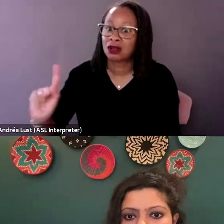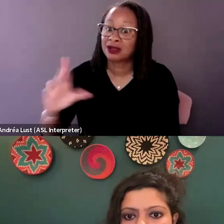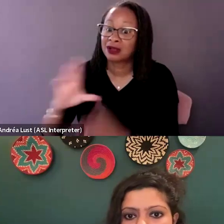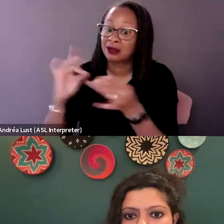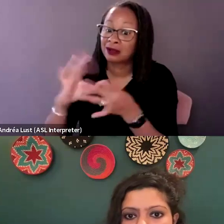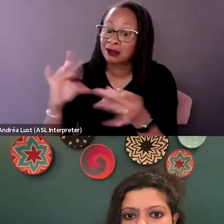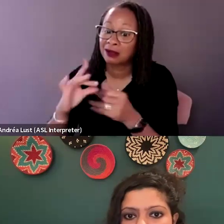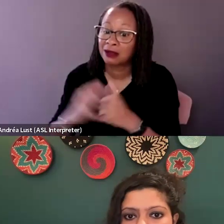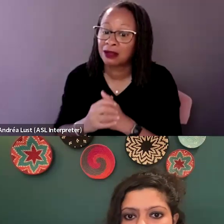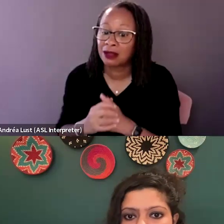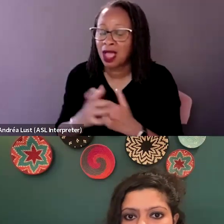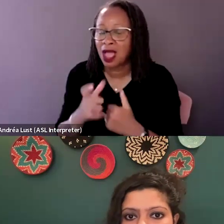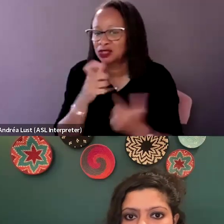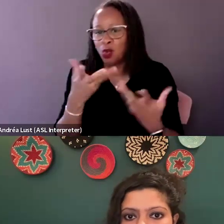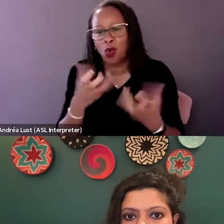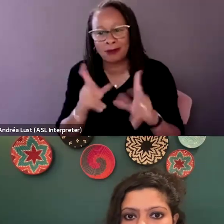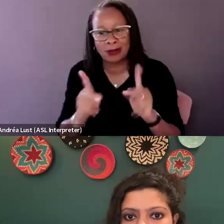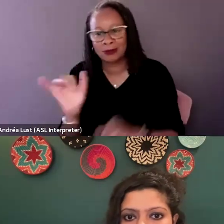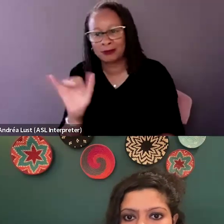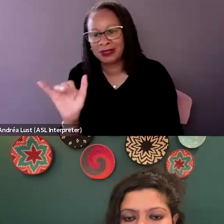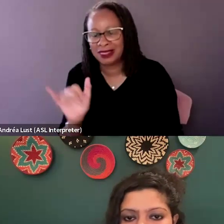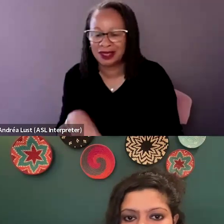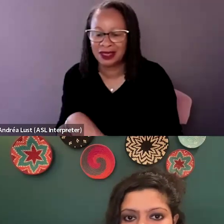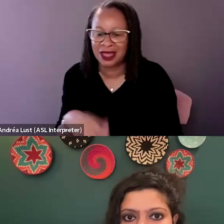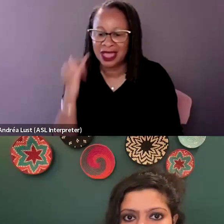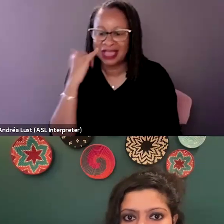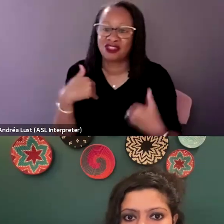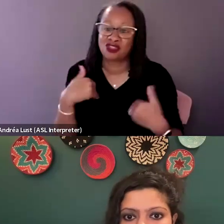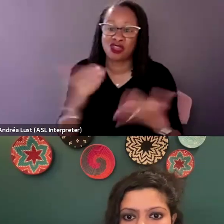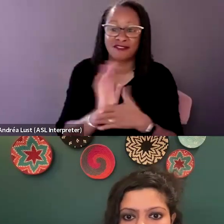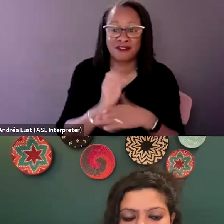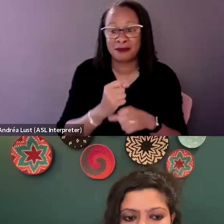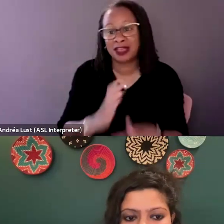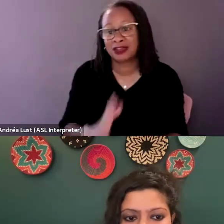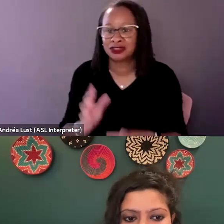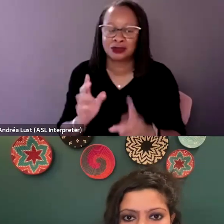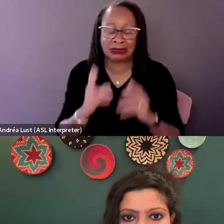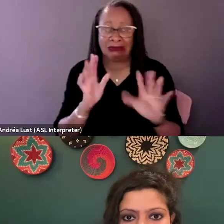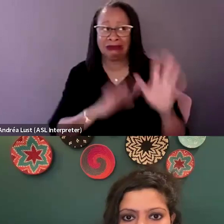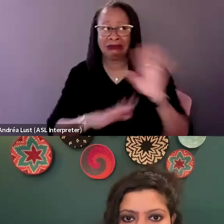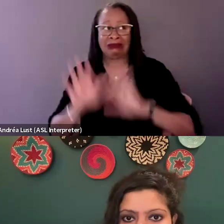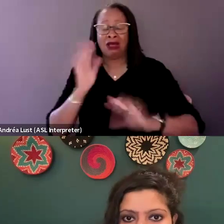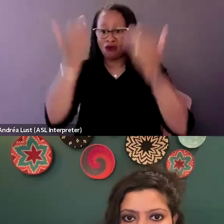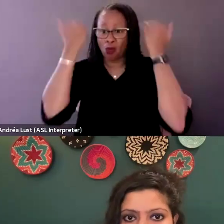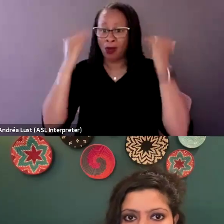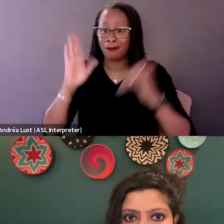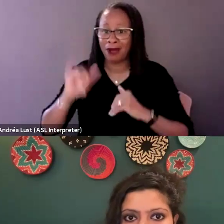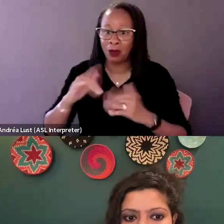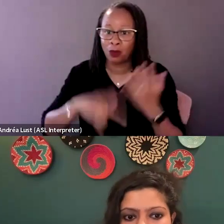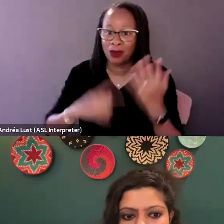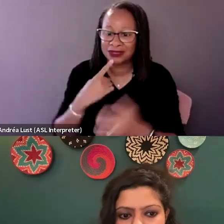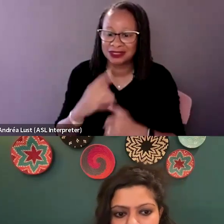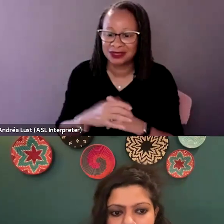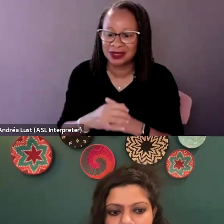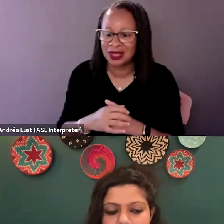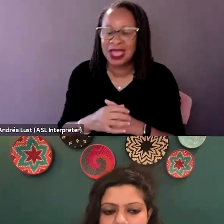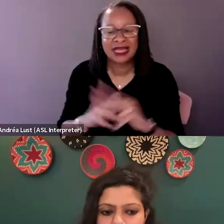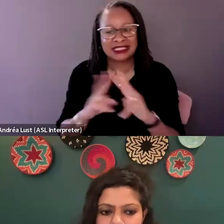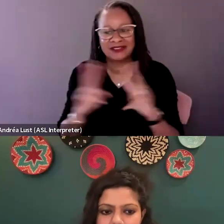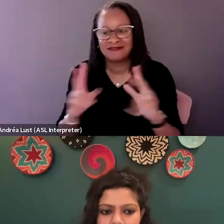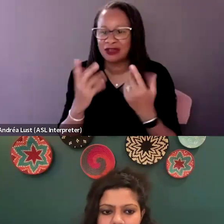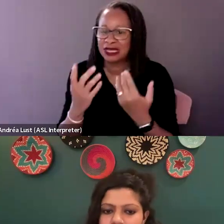funding landscape altogether. That when you're making a film like this, and like you both said, that you're proposing a